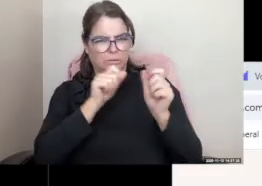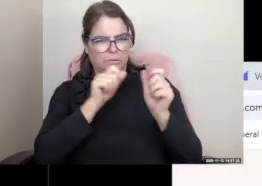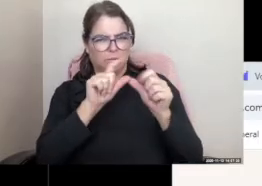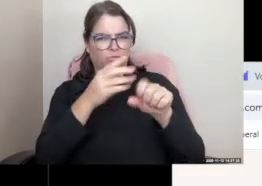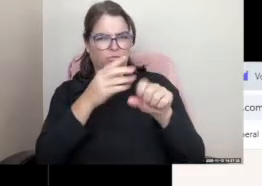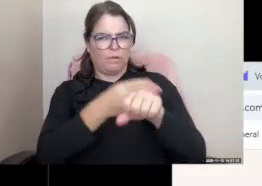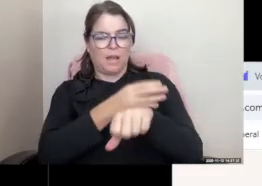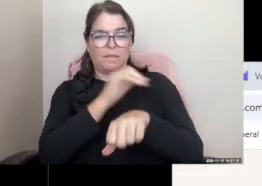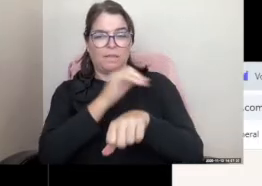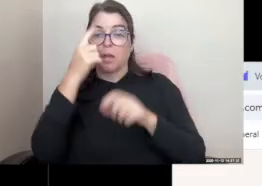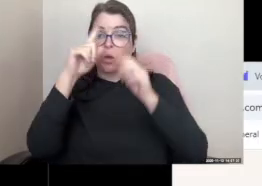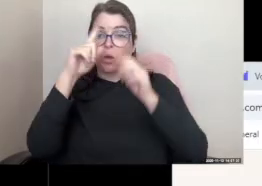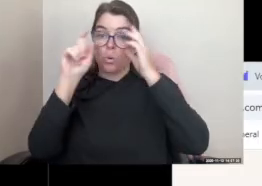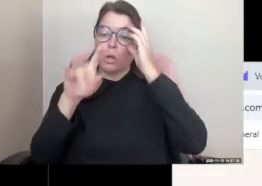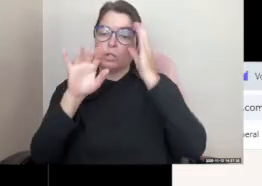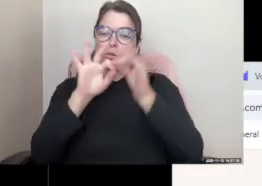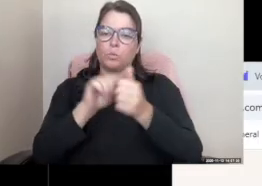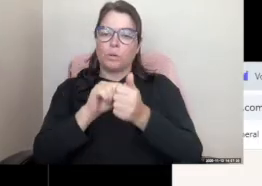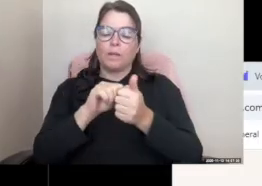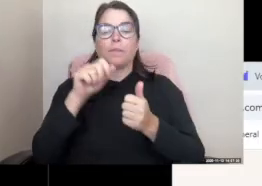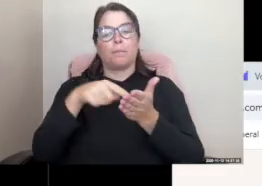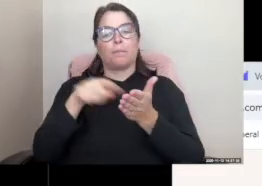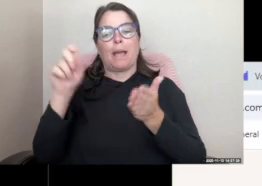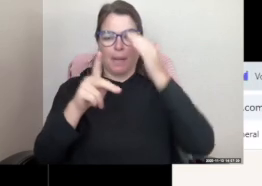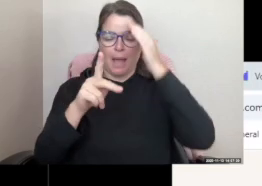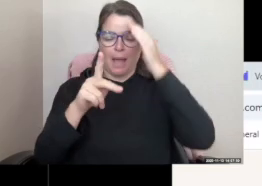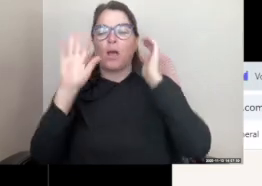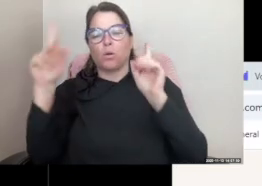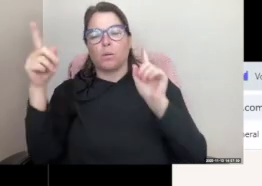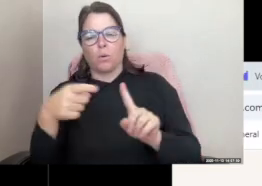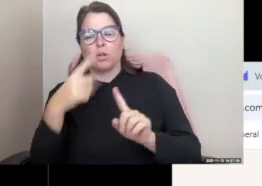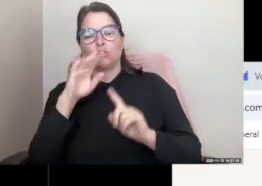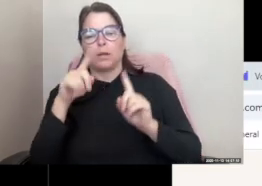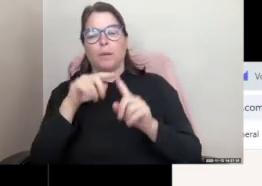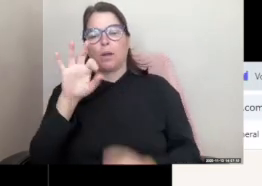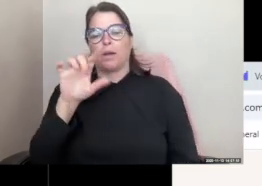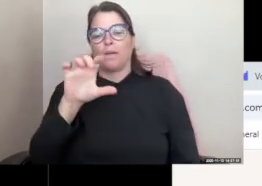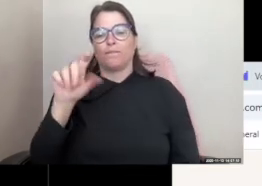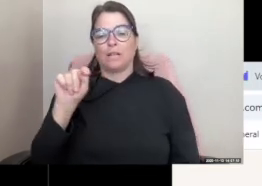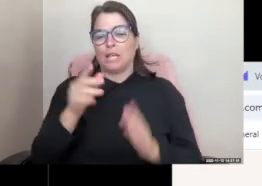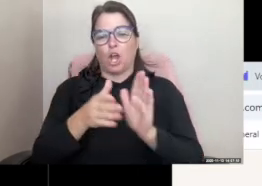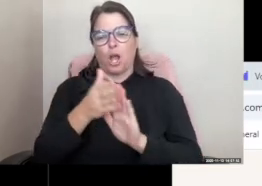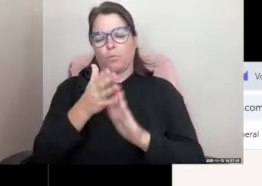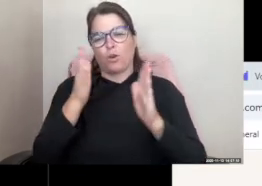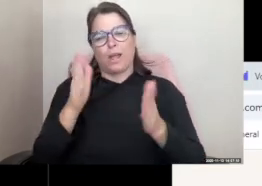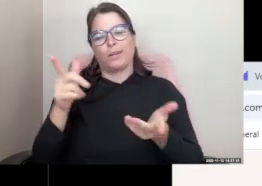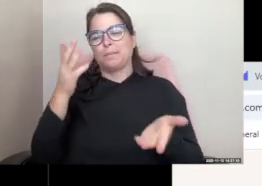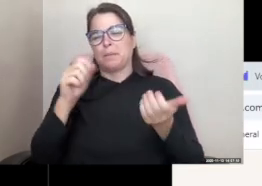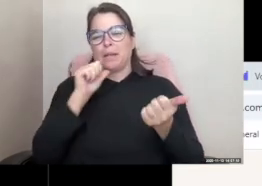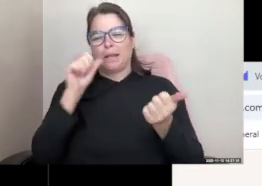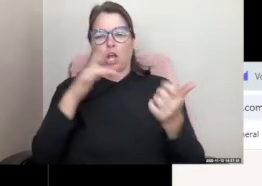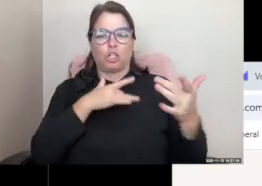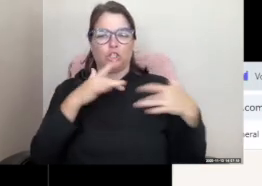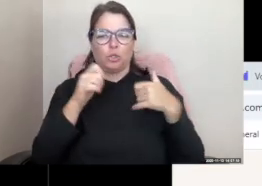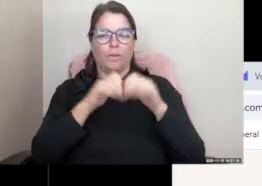for us in the industry who have gone through the academic exercises of TCO, to see where ARB is landing so we